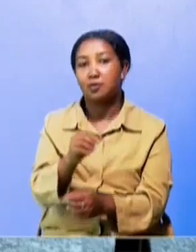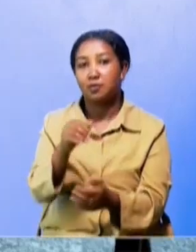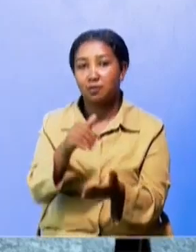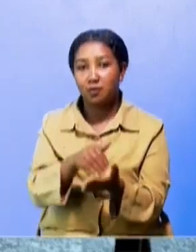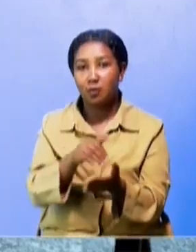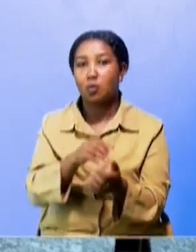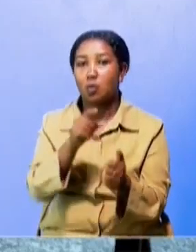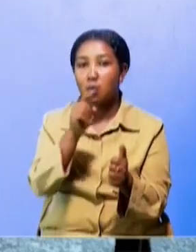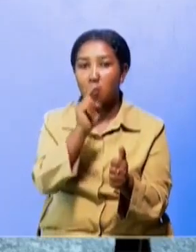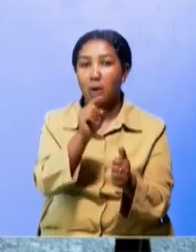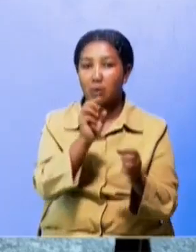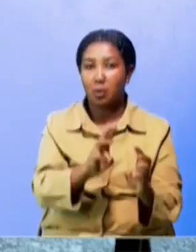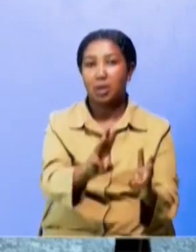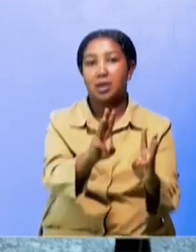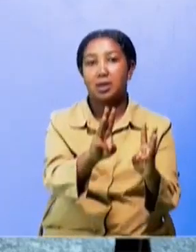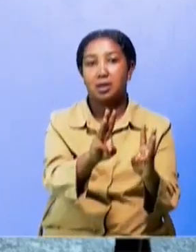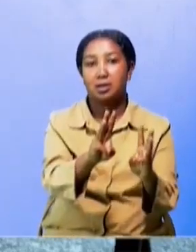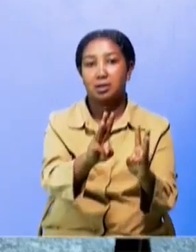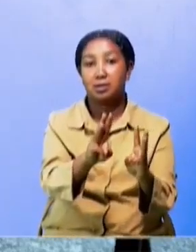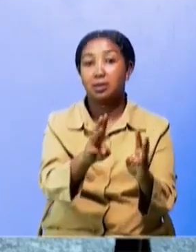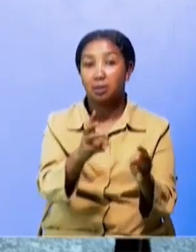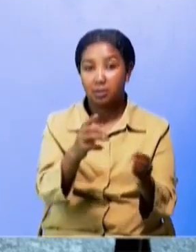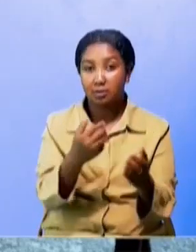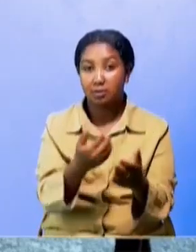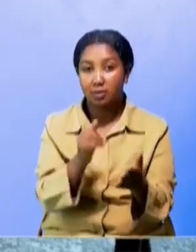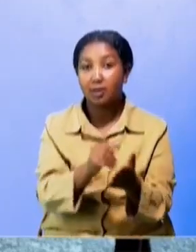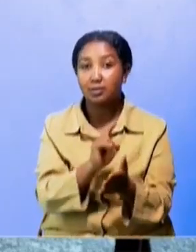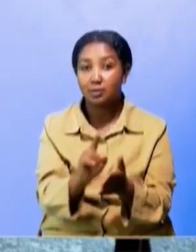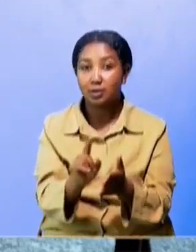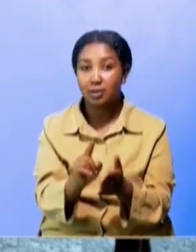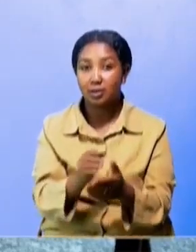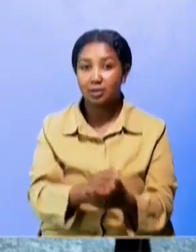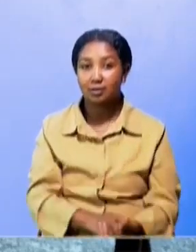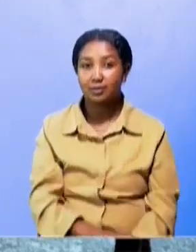in one way. That is what?